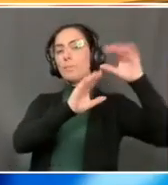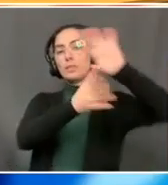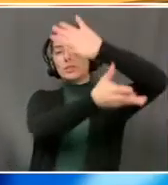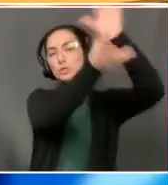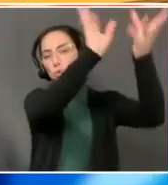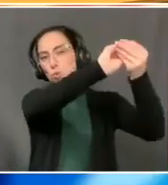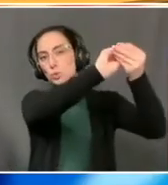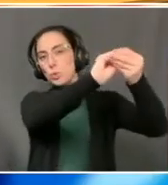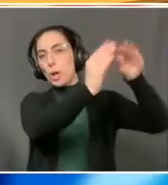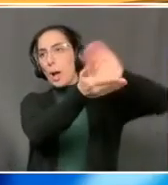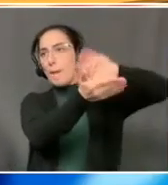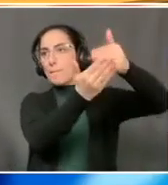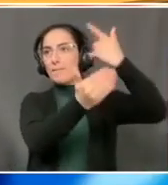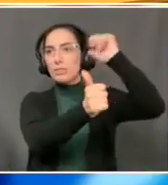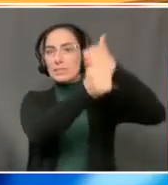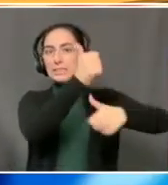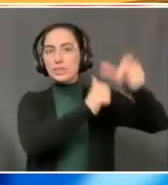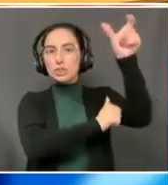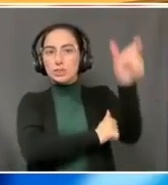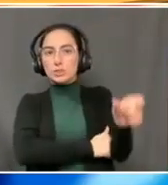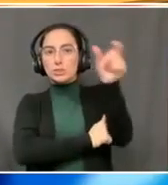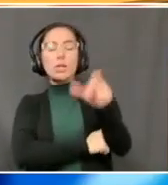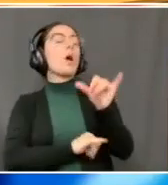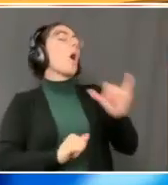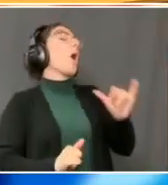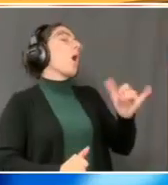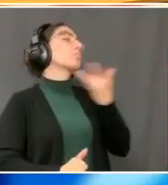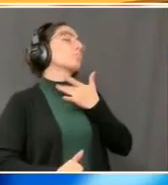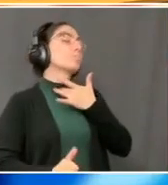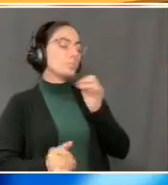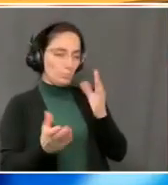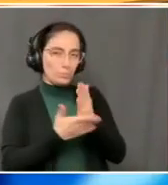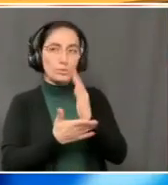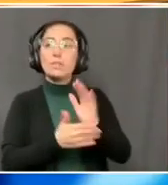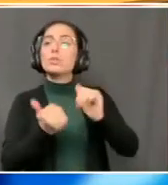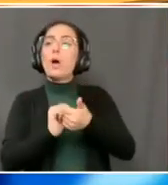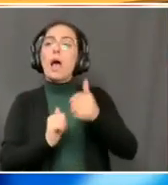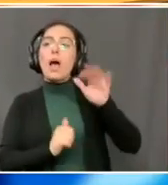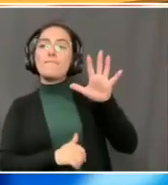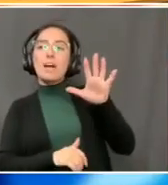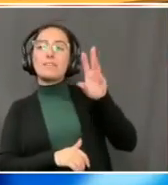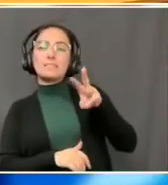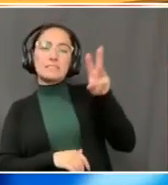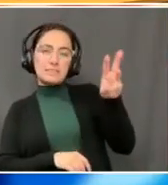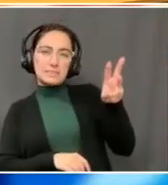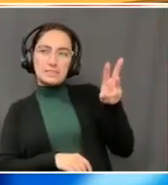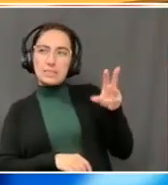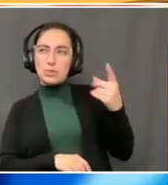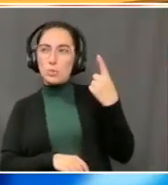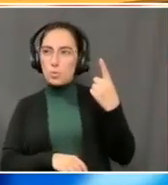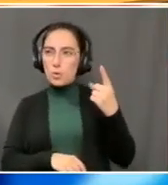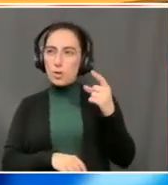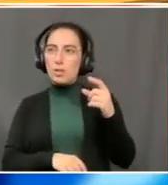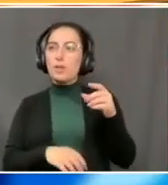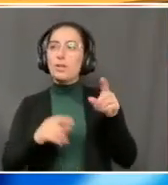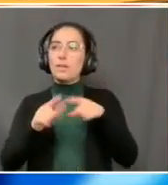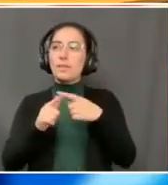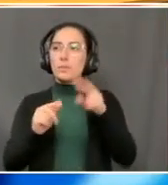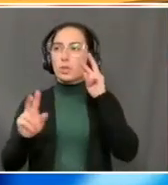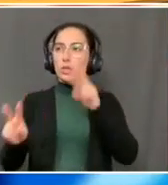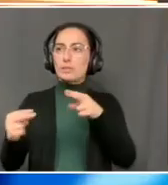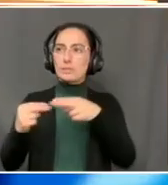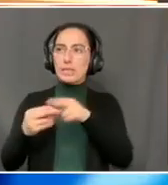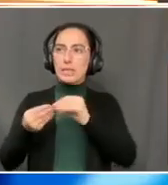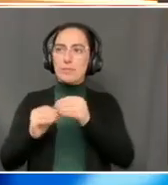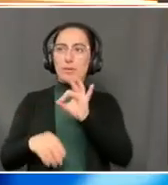That's helpful. I added that to the. Okay, so then how does that 566? So that's one object code, and then on slide 9. I'll also